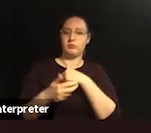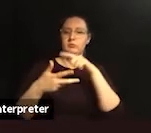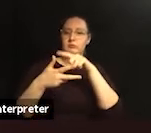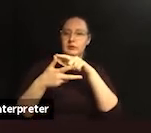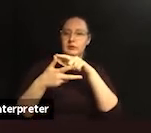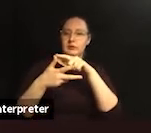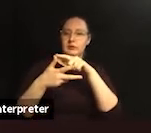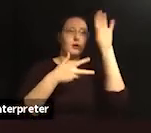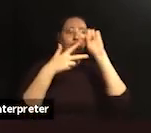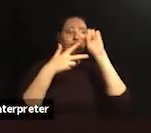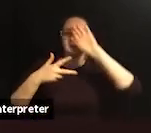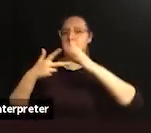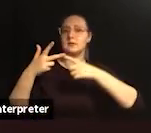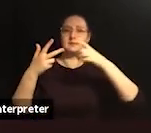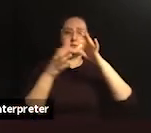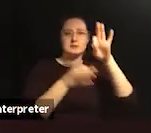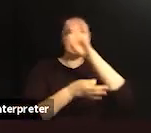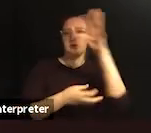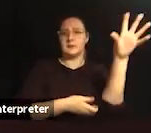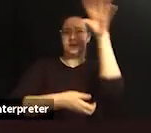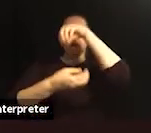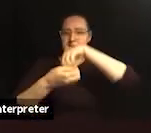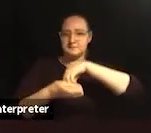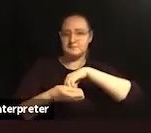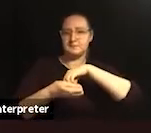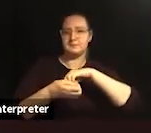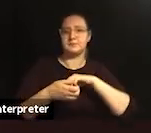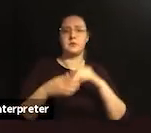Spirit, forever and ever.